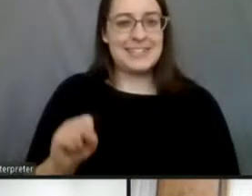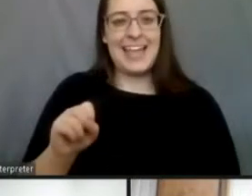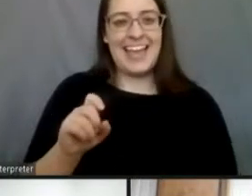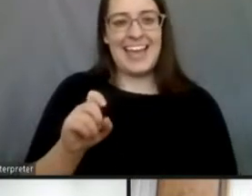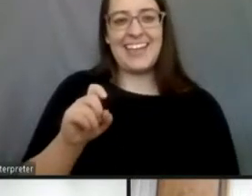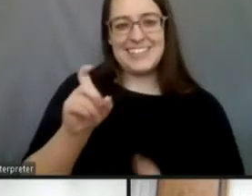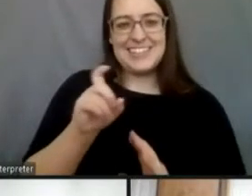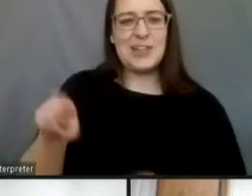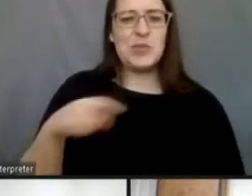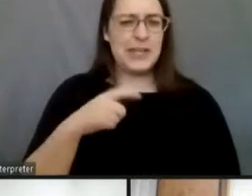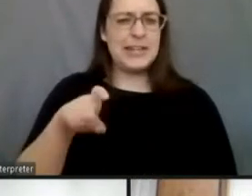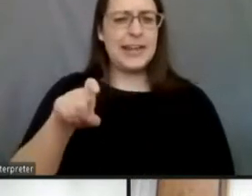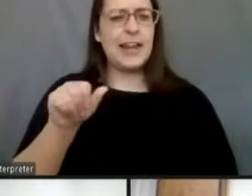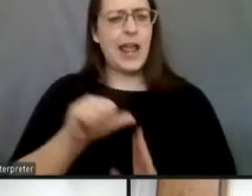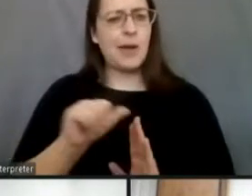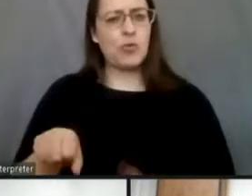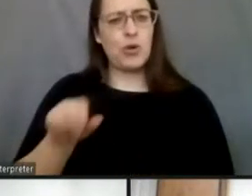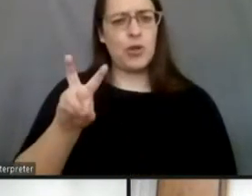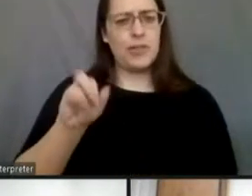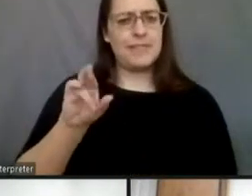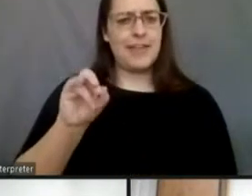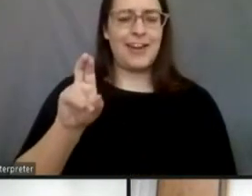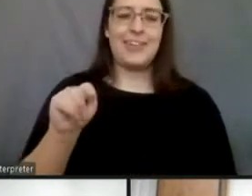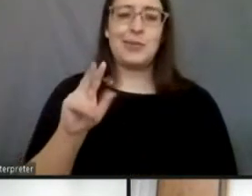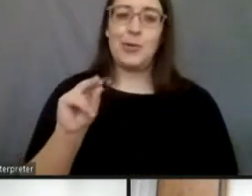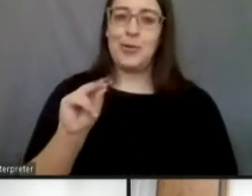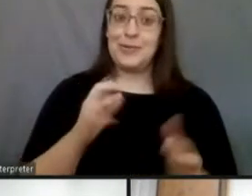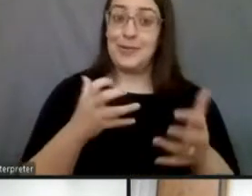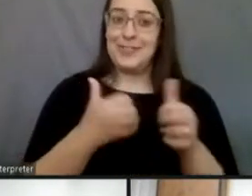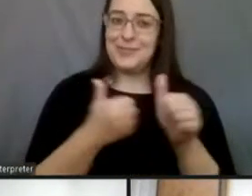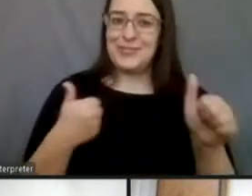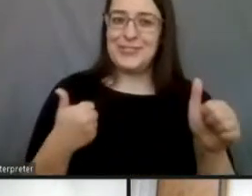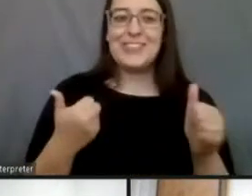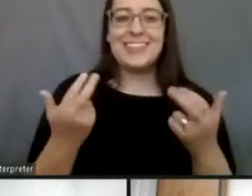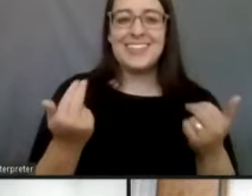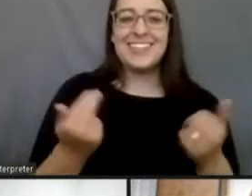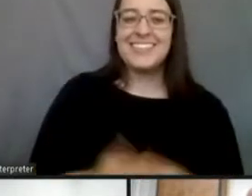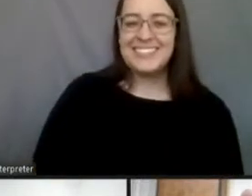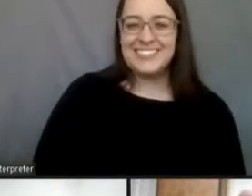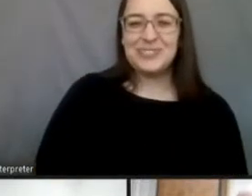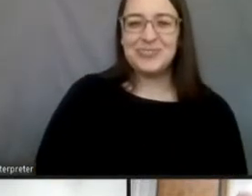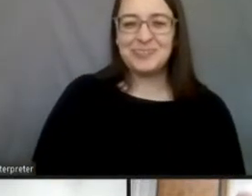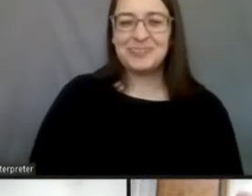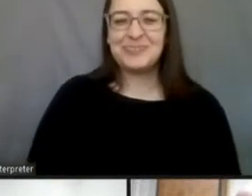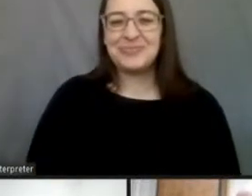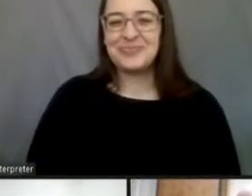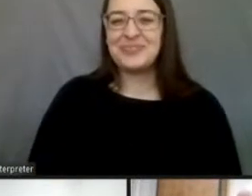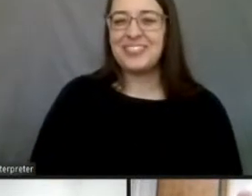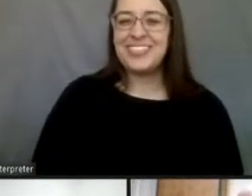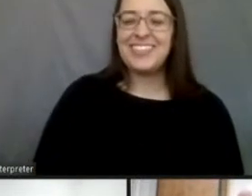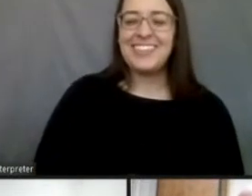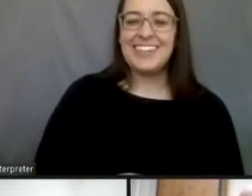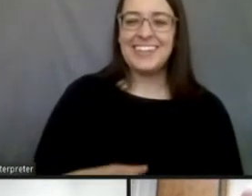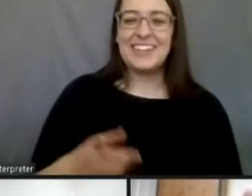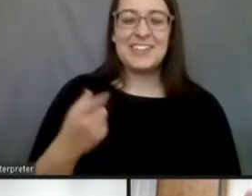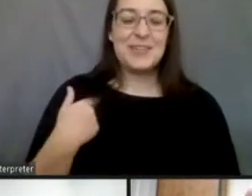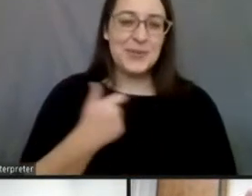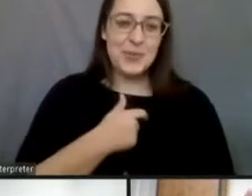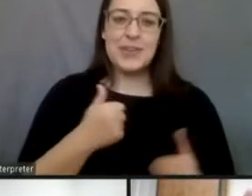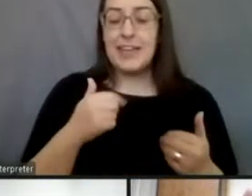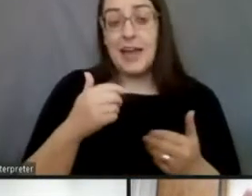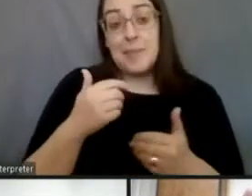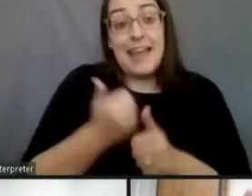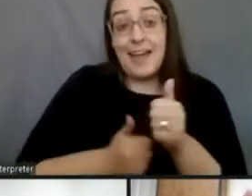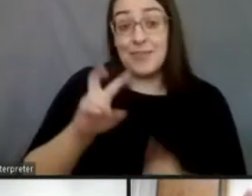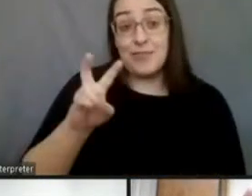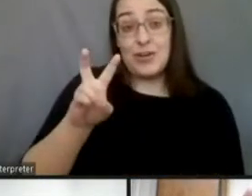variant, so we'll try to avoid that. But yeah. But yeah, every variant is a